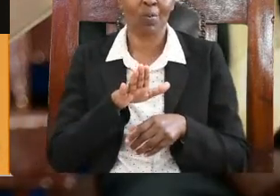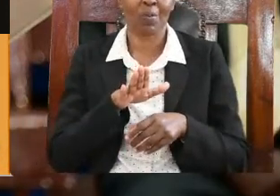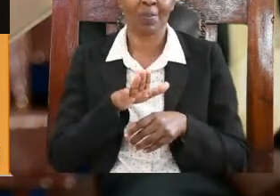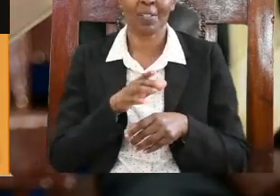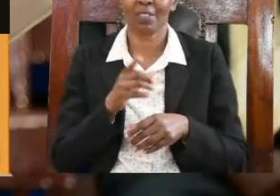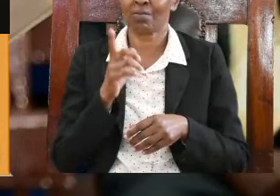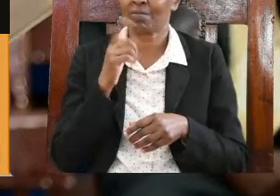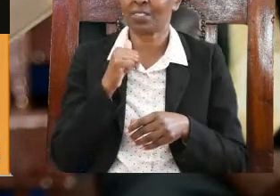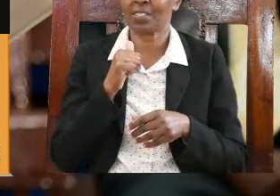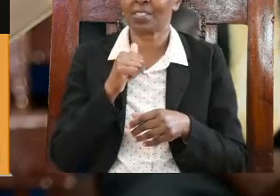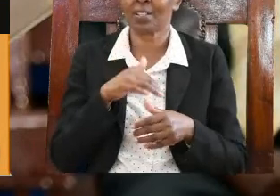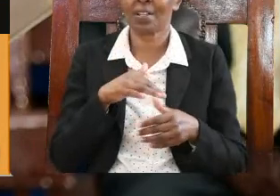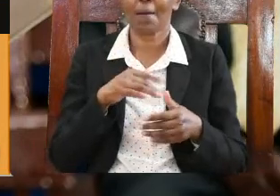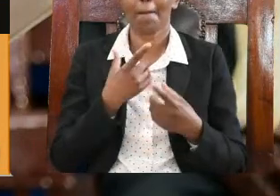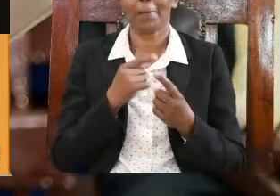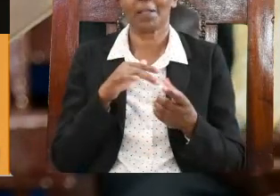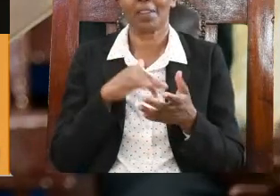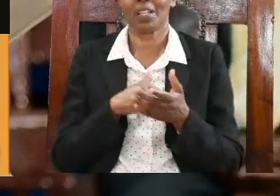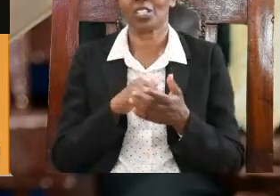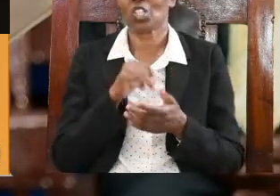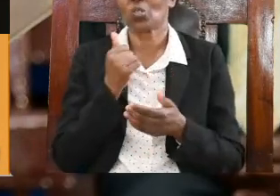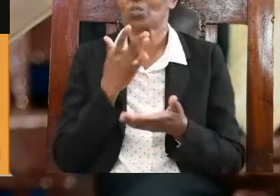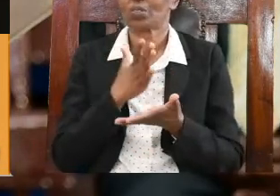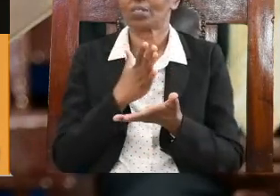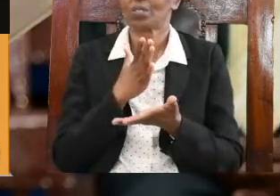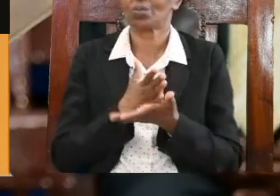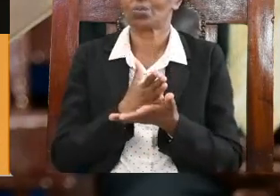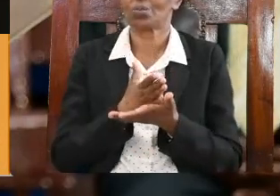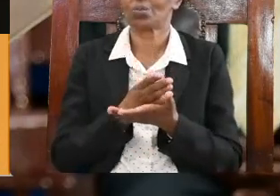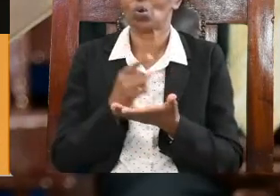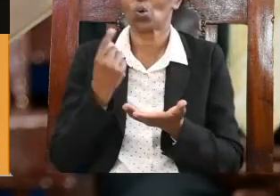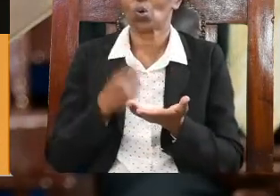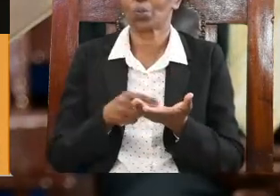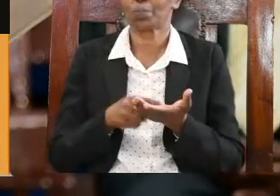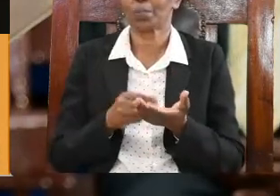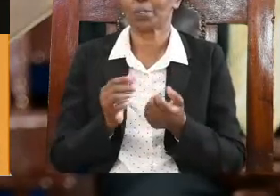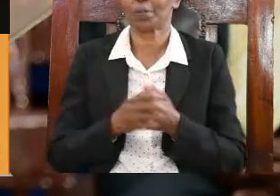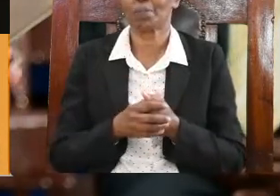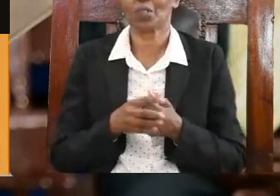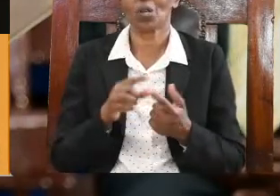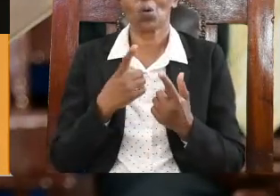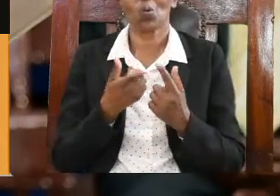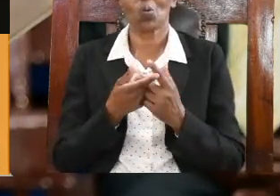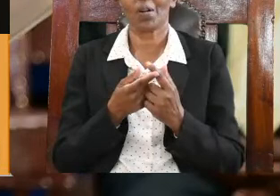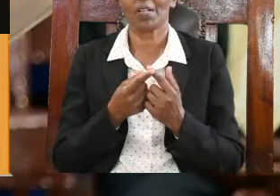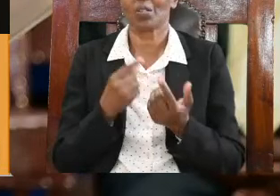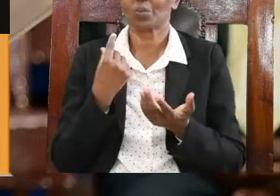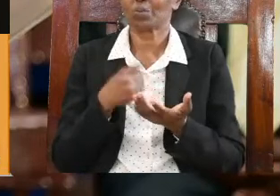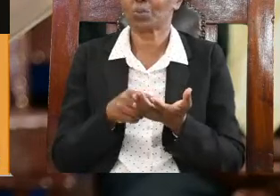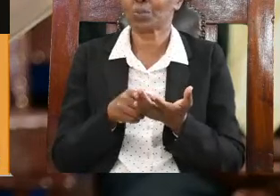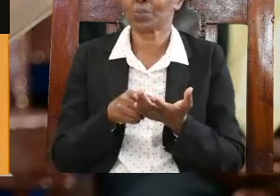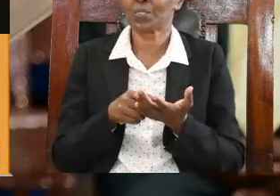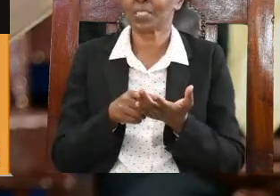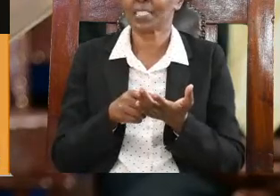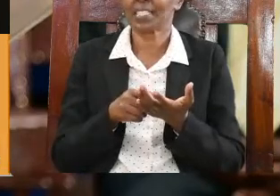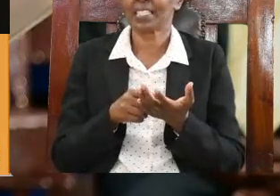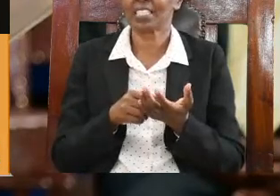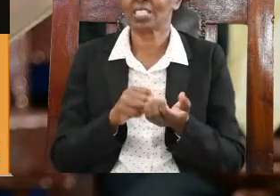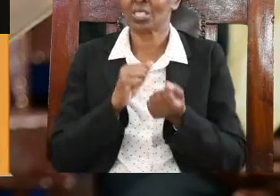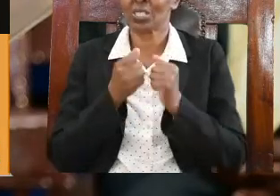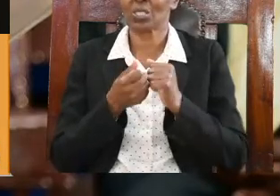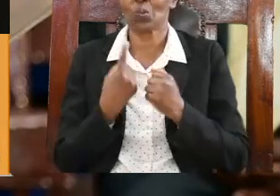true gospel, you know, really says. And when the gospel is distorted, one